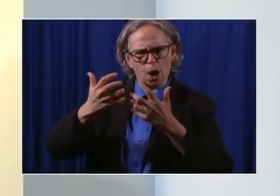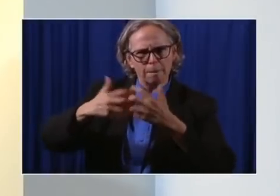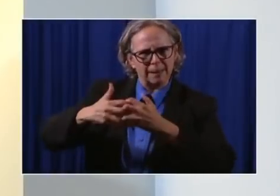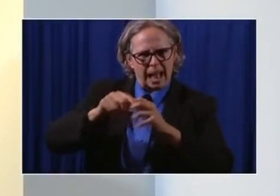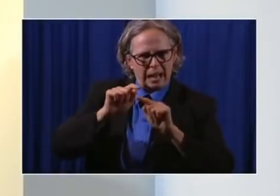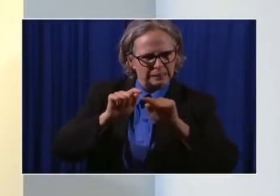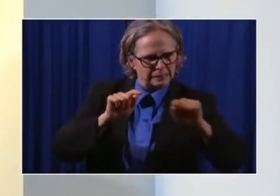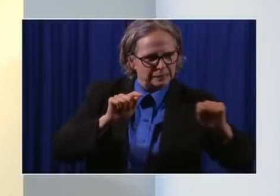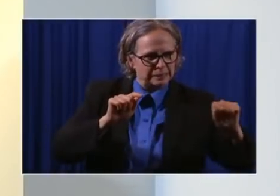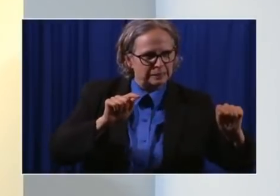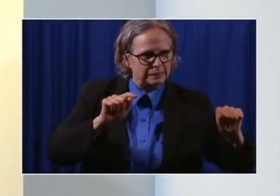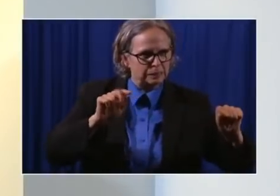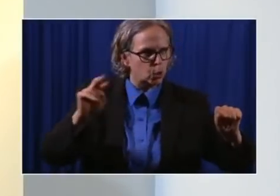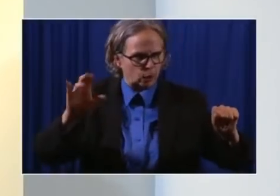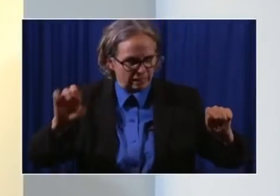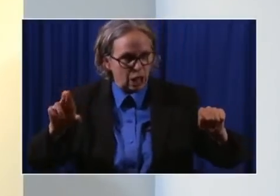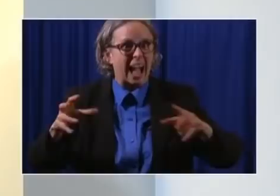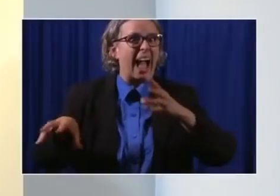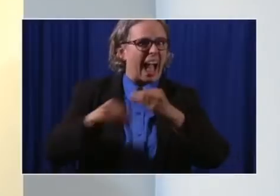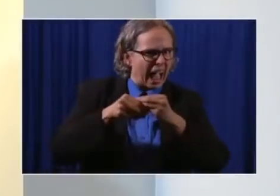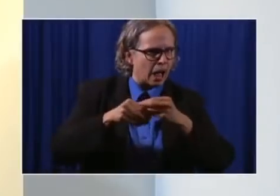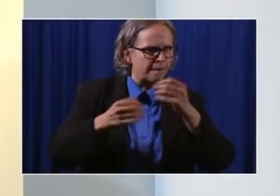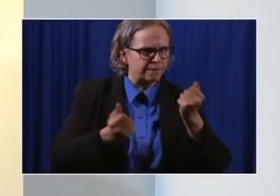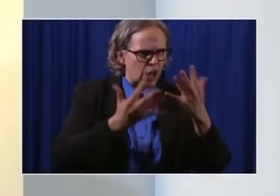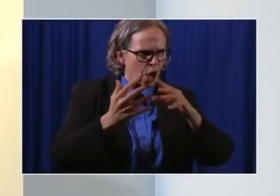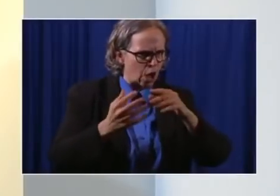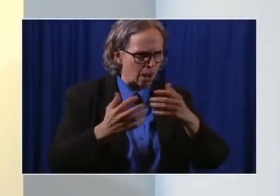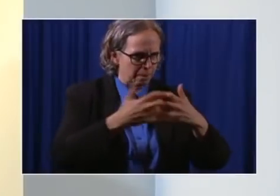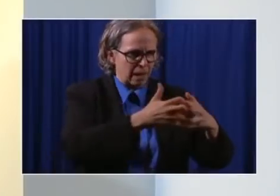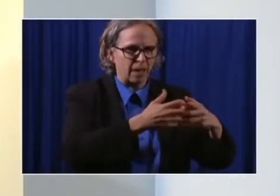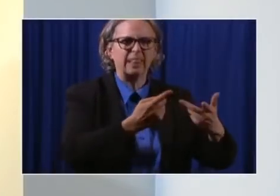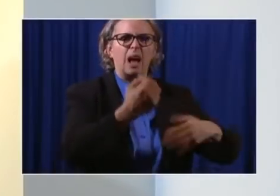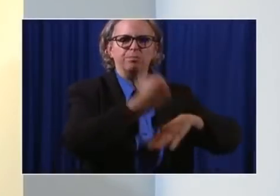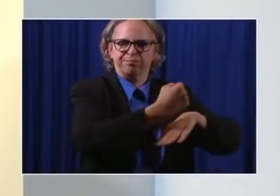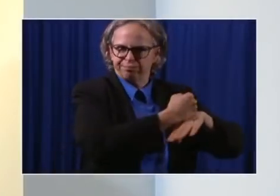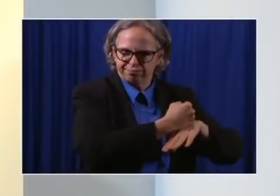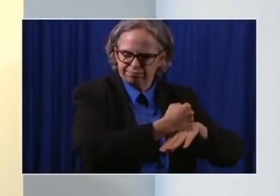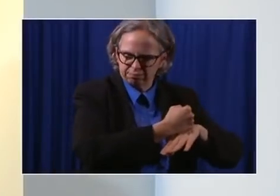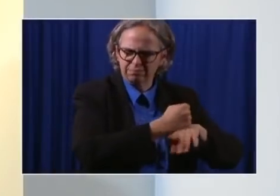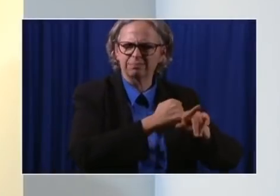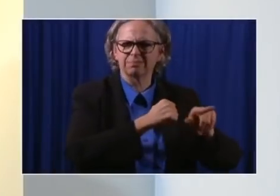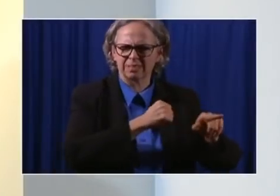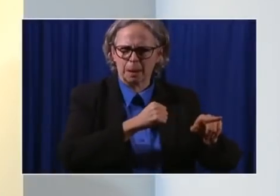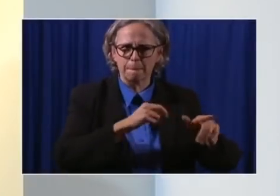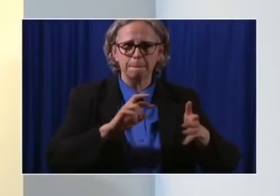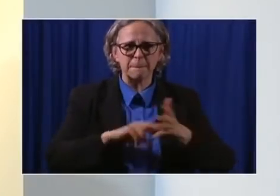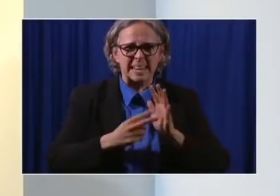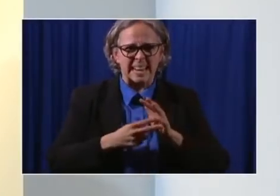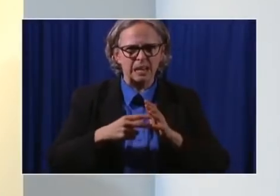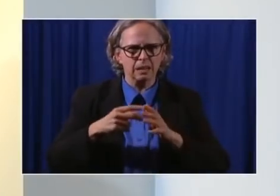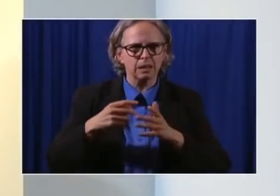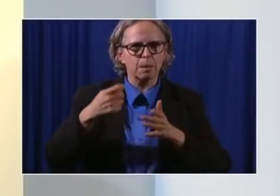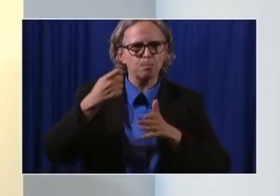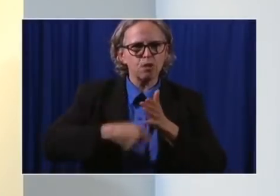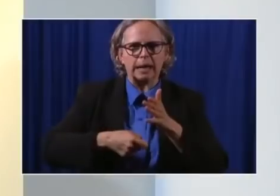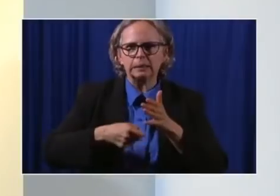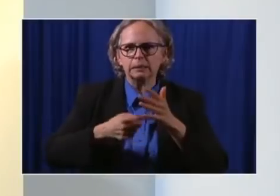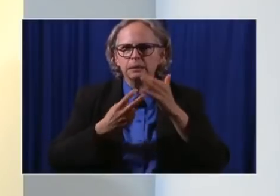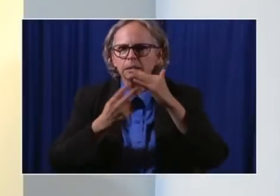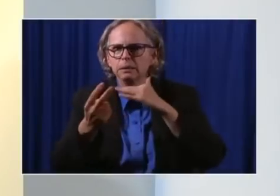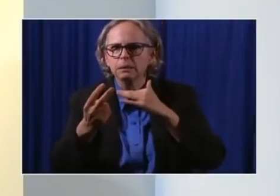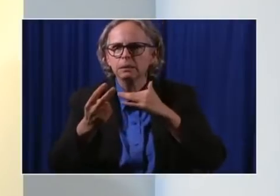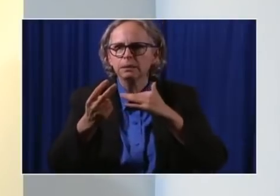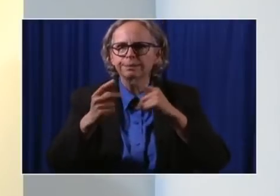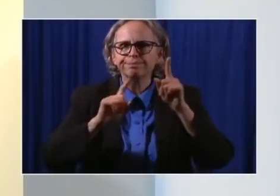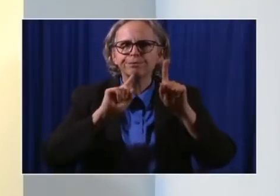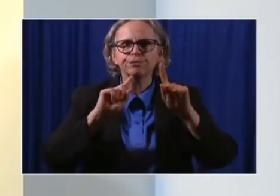Ohio would be somewhat unprotected from the volatility of price and resource without